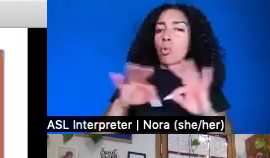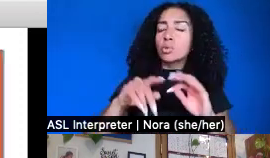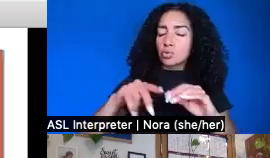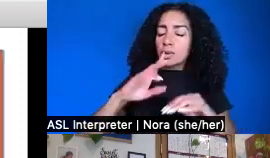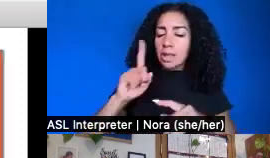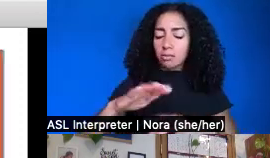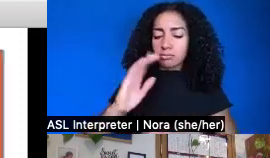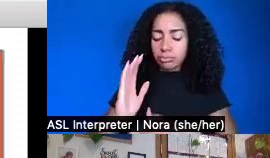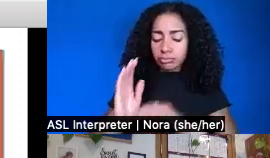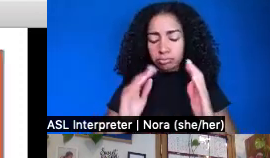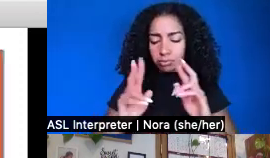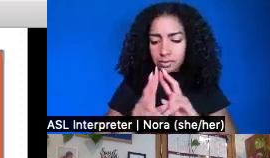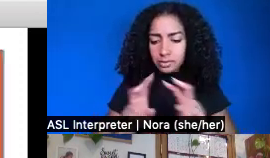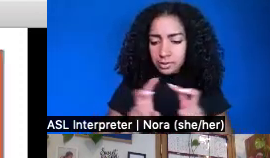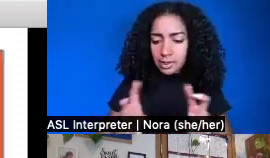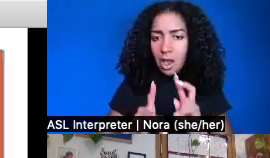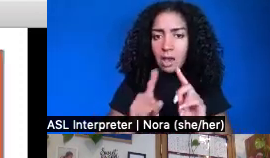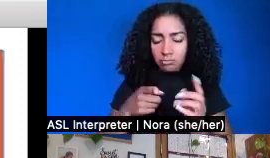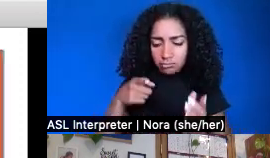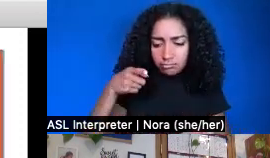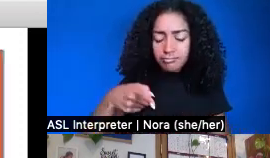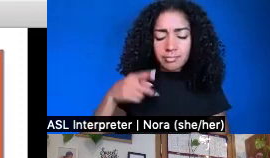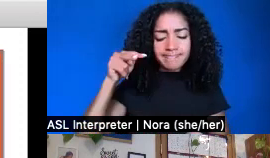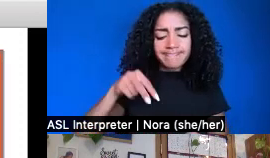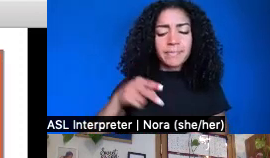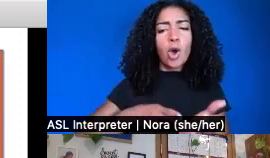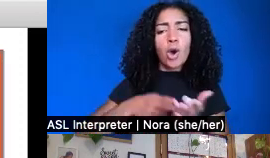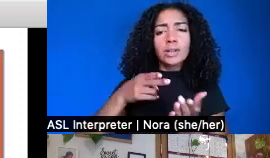And we'll just talk about it.